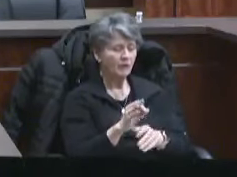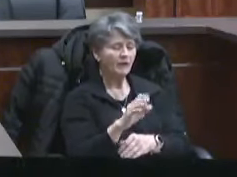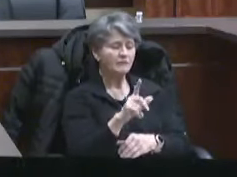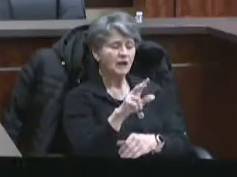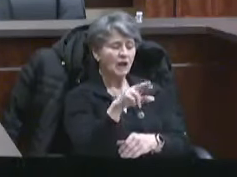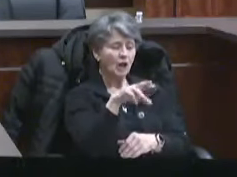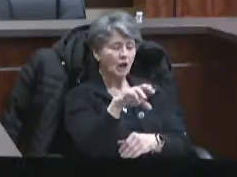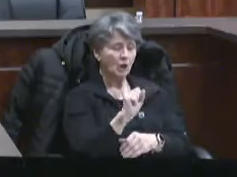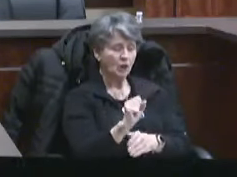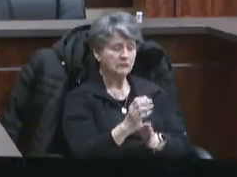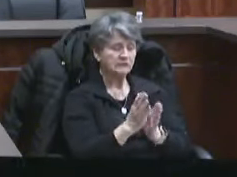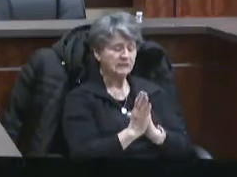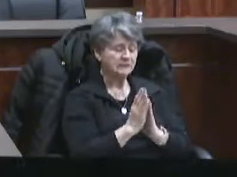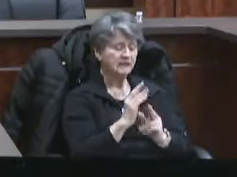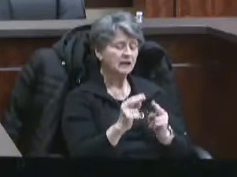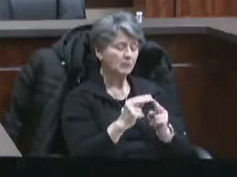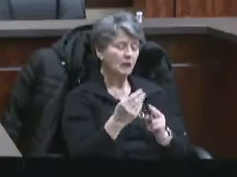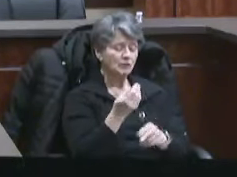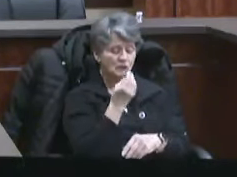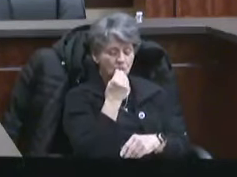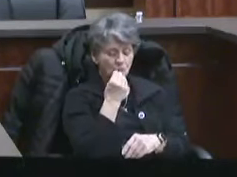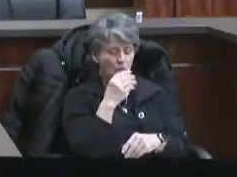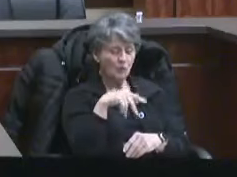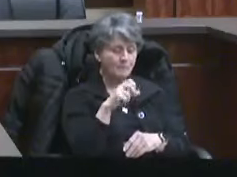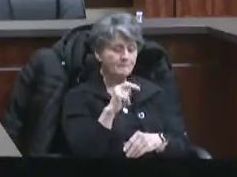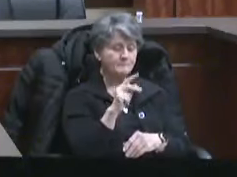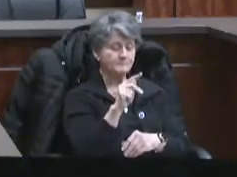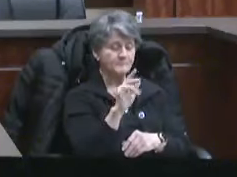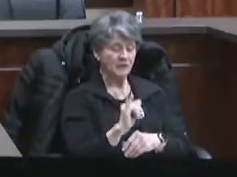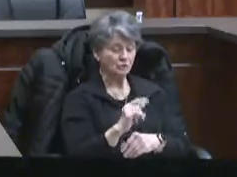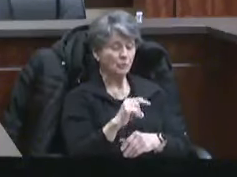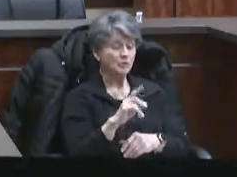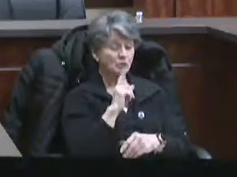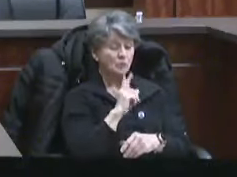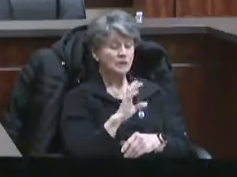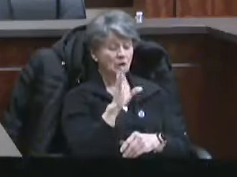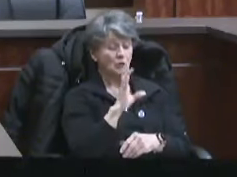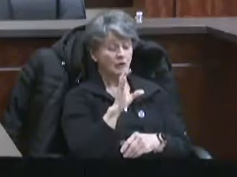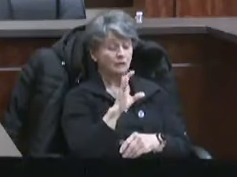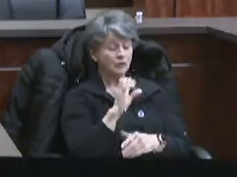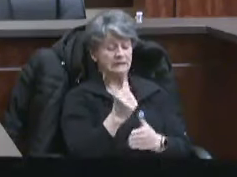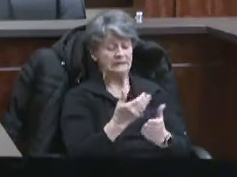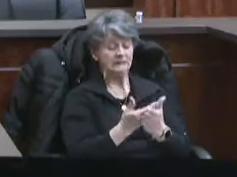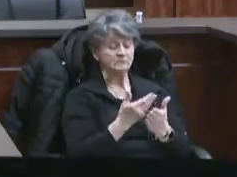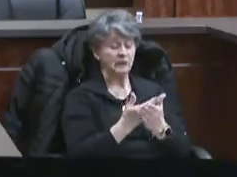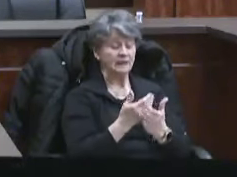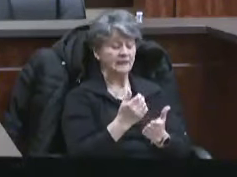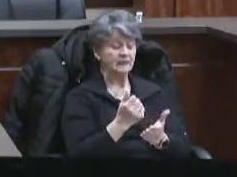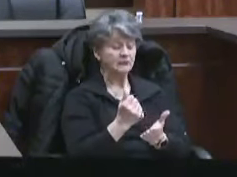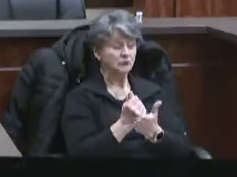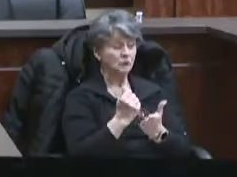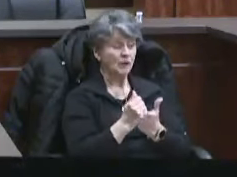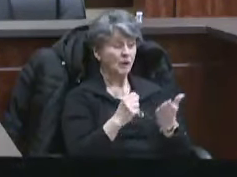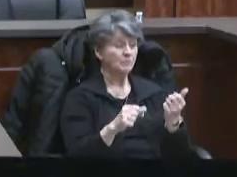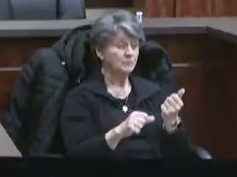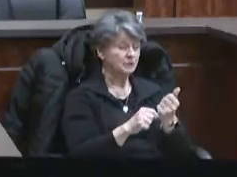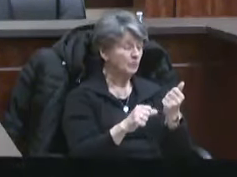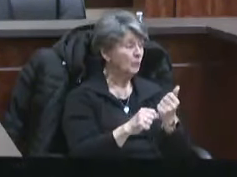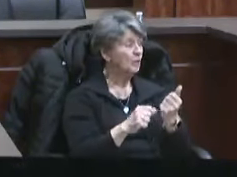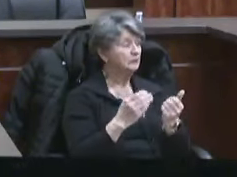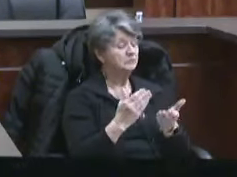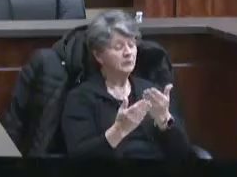how the food pantry was going. What they really are looking for is money to help support. So I may come back to the